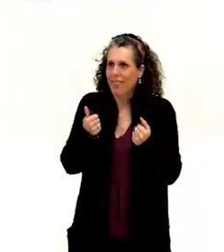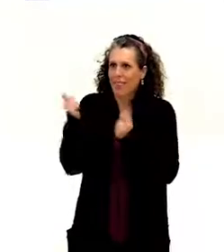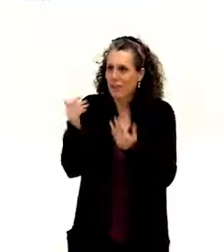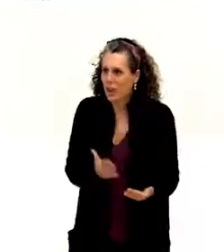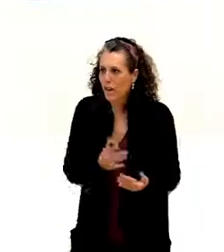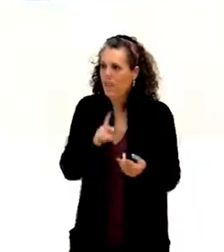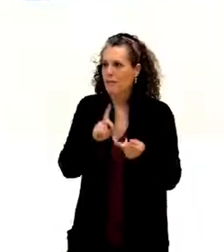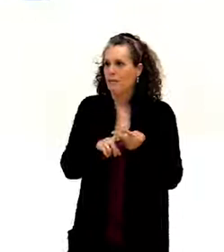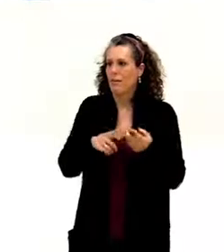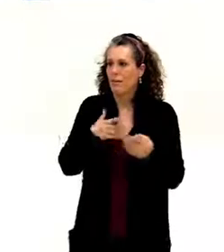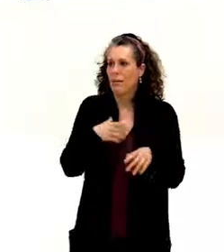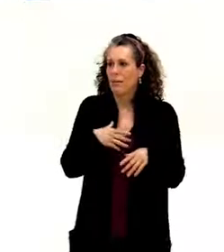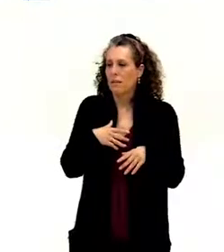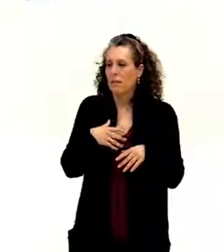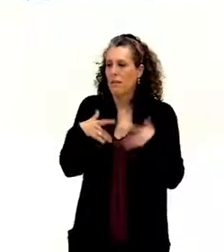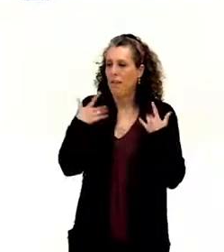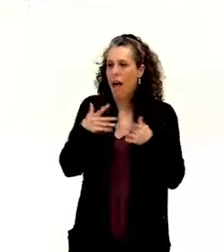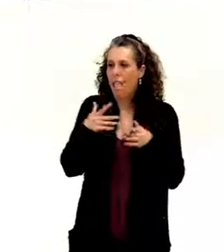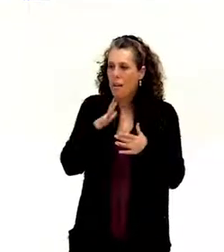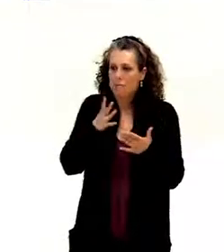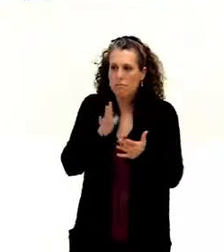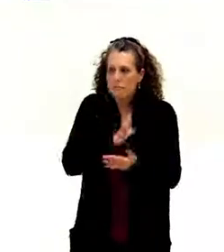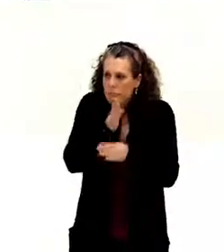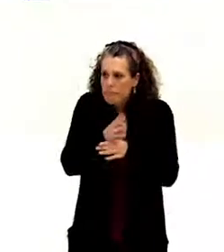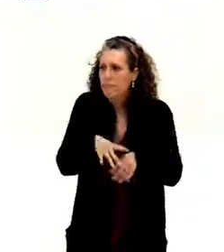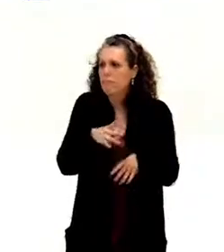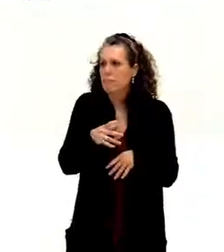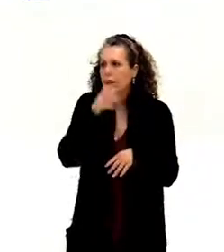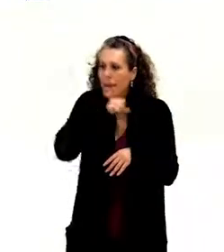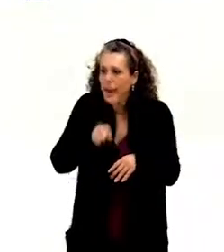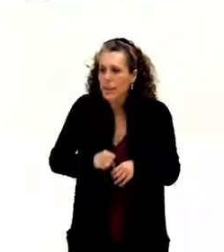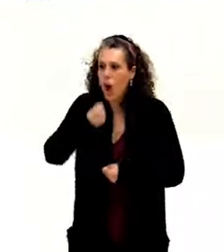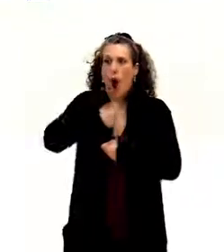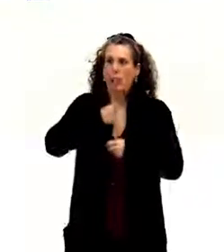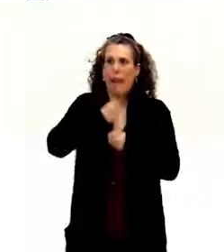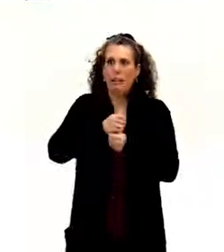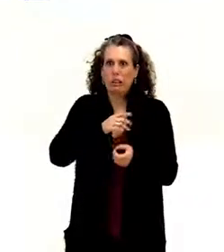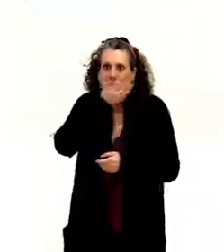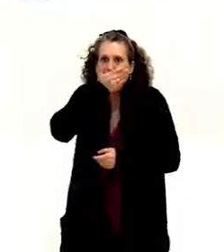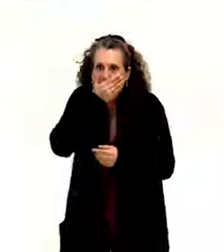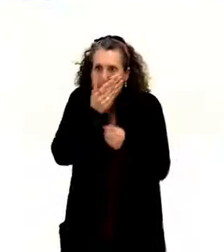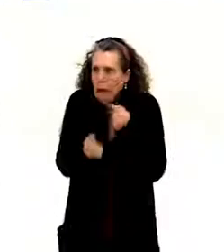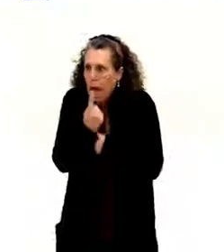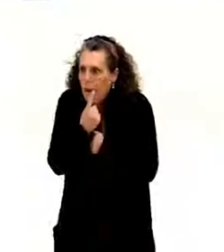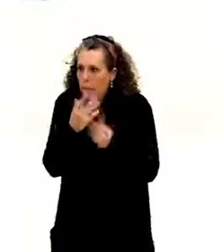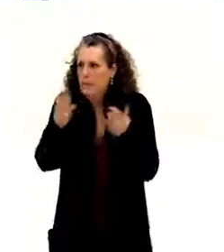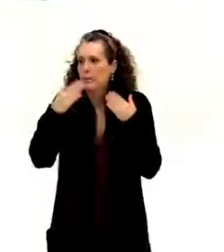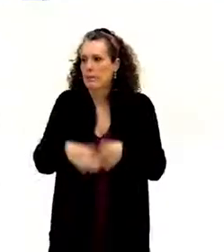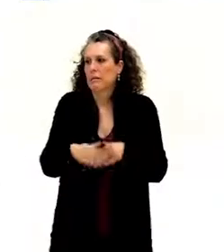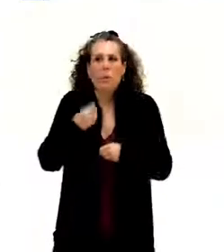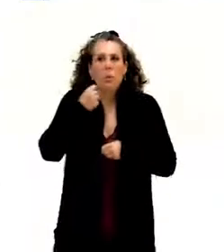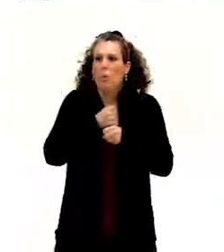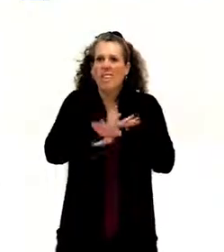Life assurance, health, aging, occupational accident services, retirement, and here comes